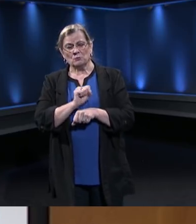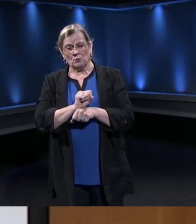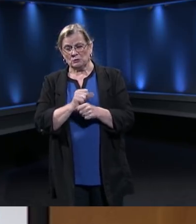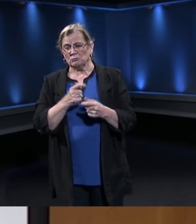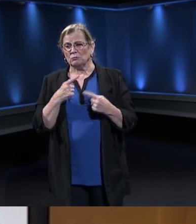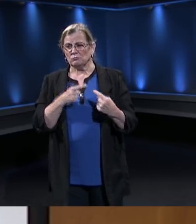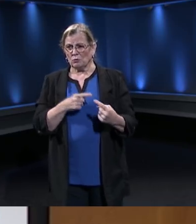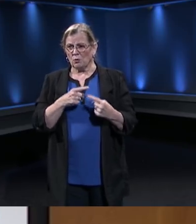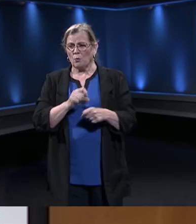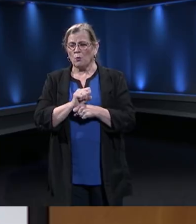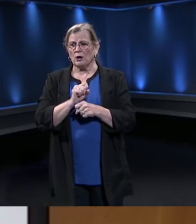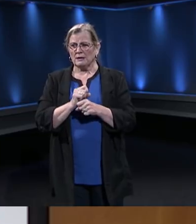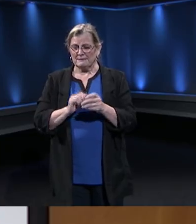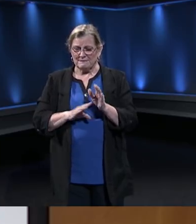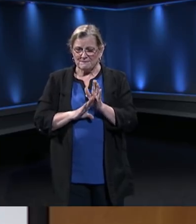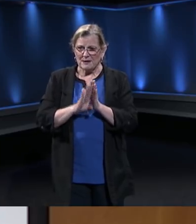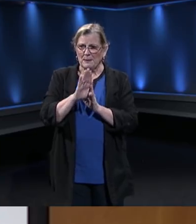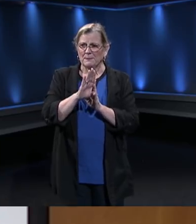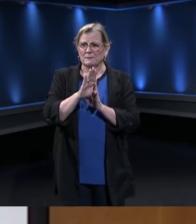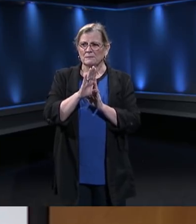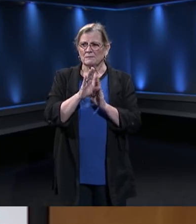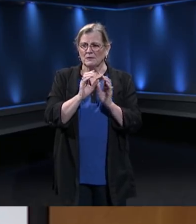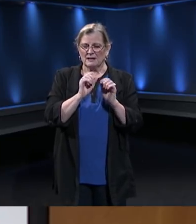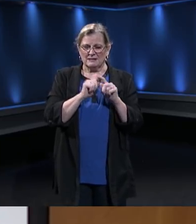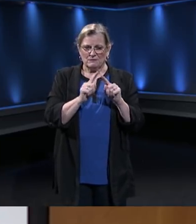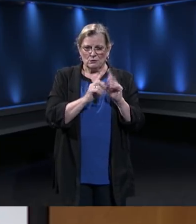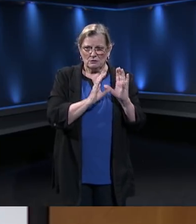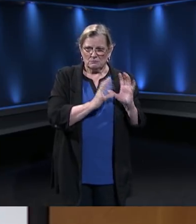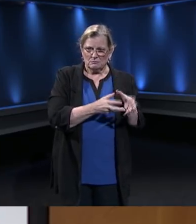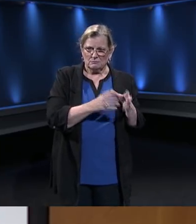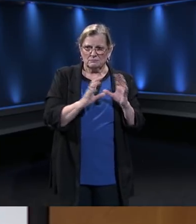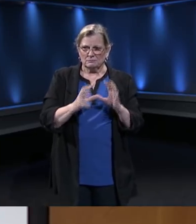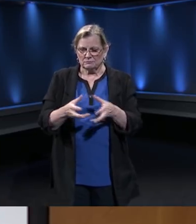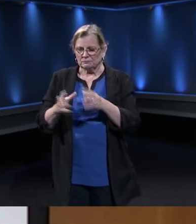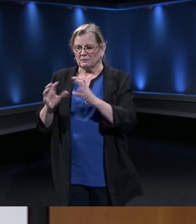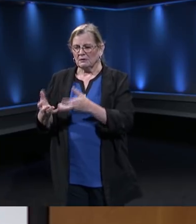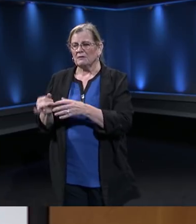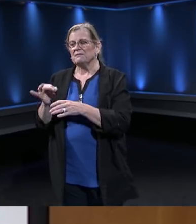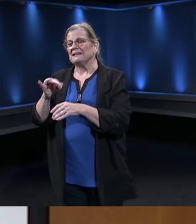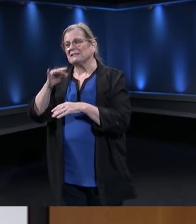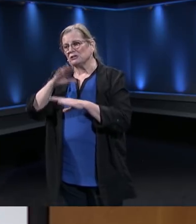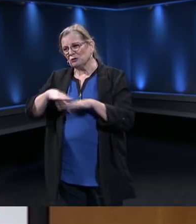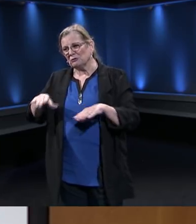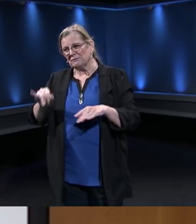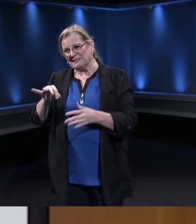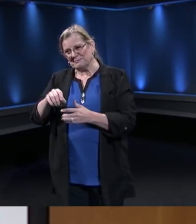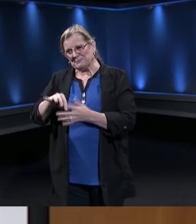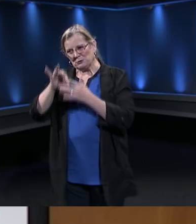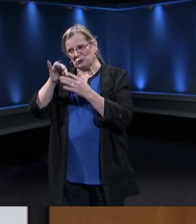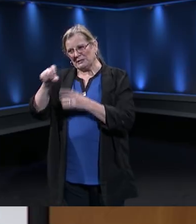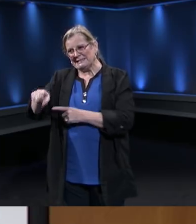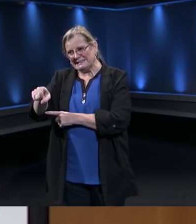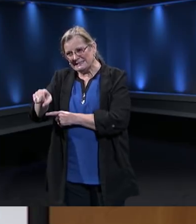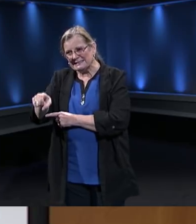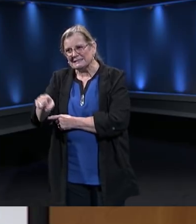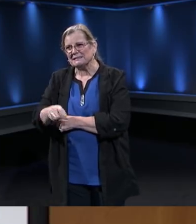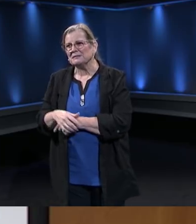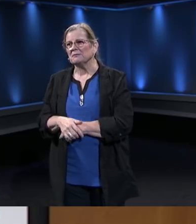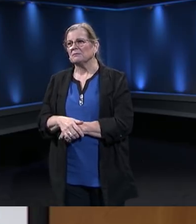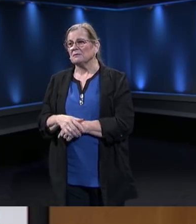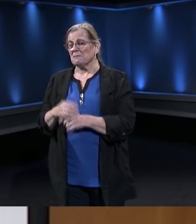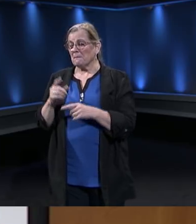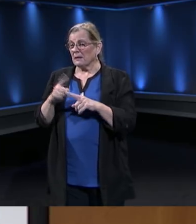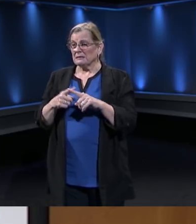intervention blocks for students that need extra support. And in addition to that, there are a lot of supports